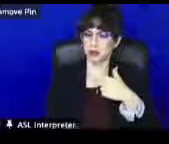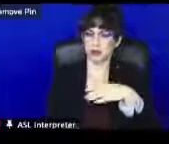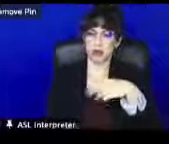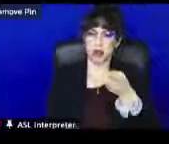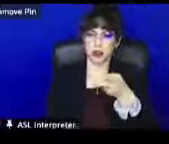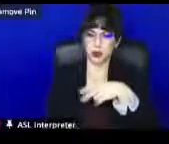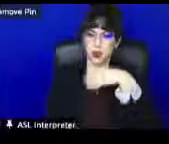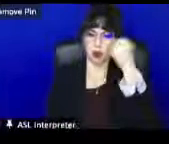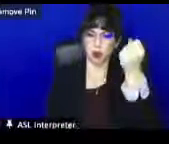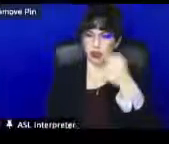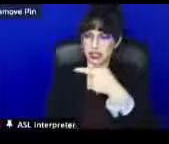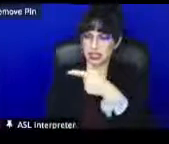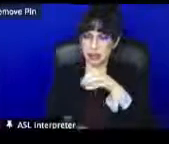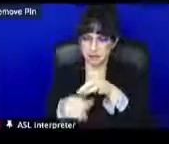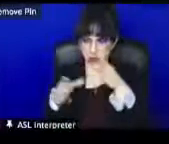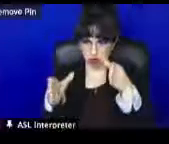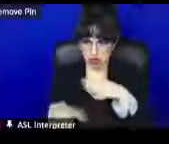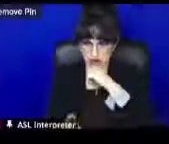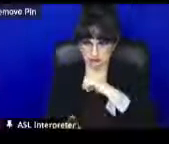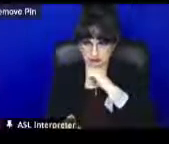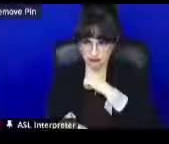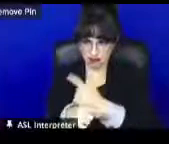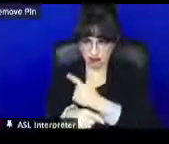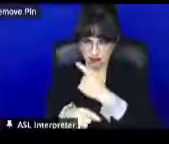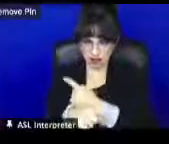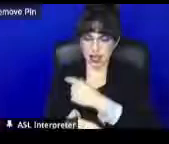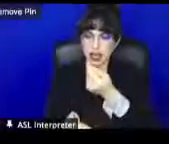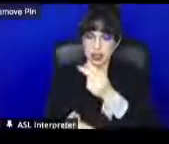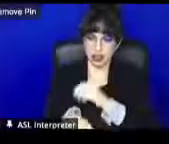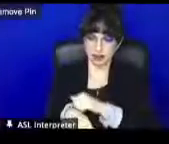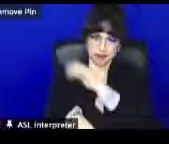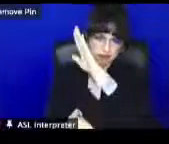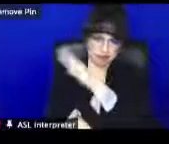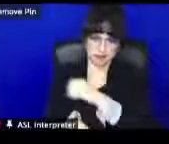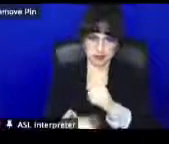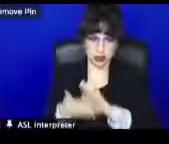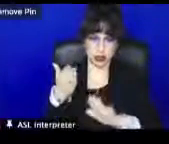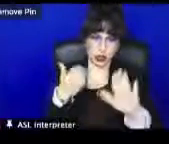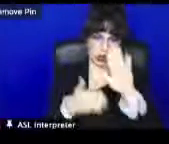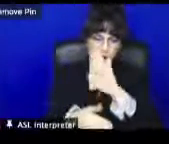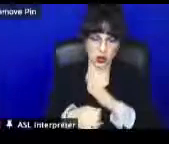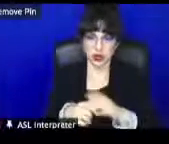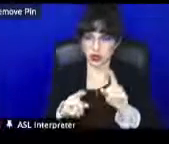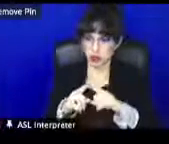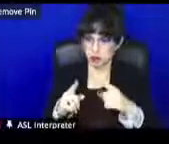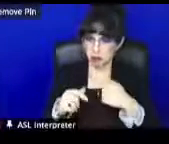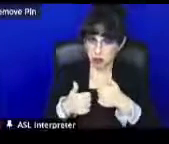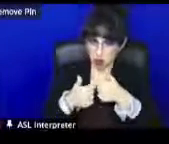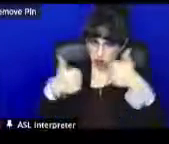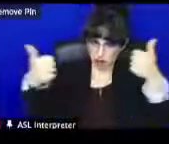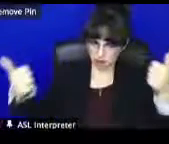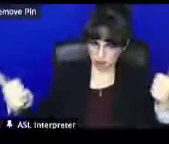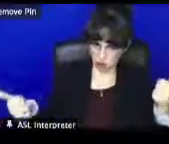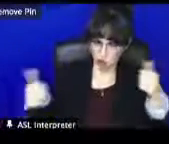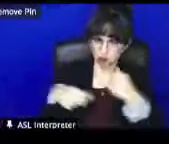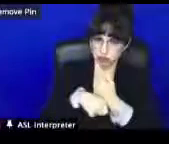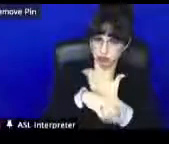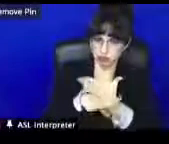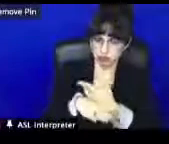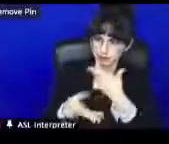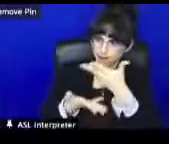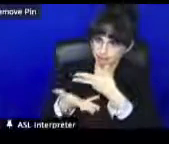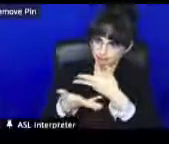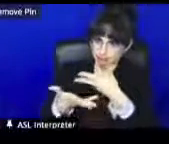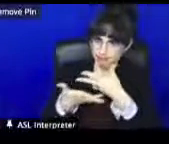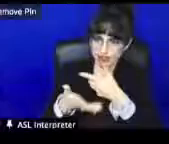who were voters, then they went off to college. So you do that remotely, and they would look up different sources for